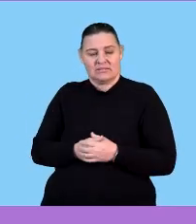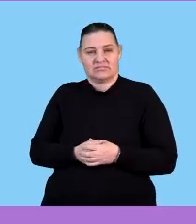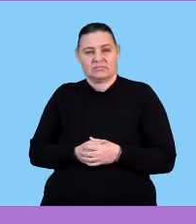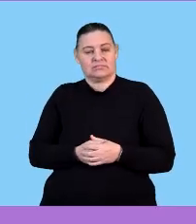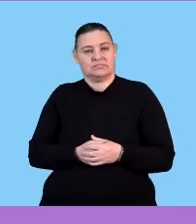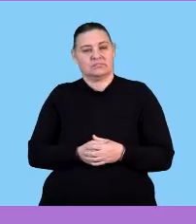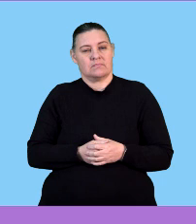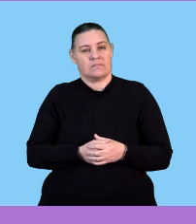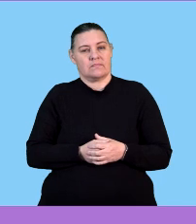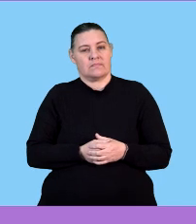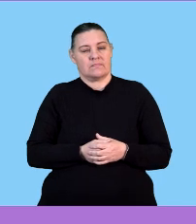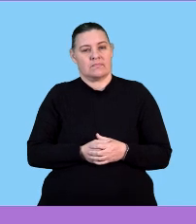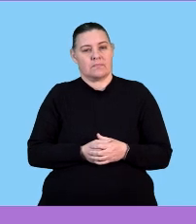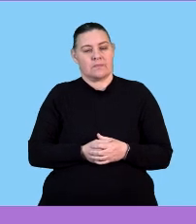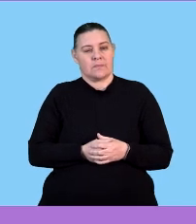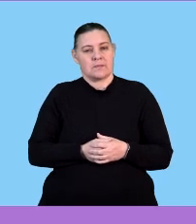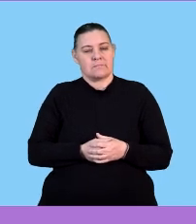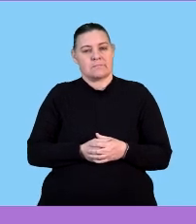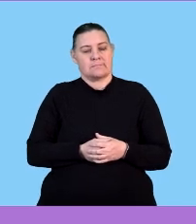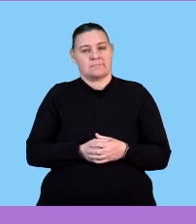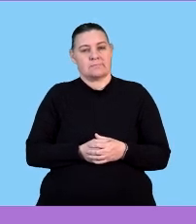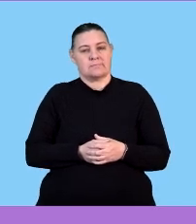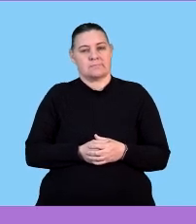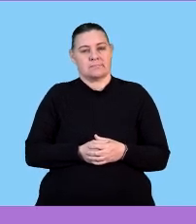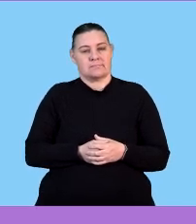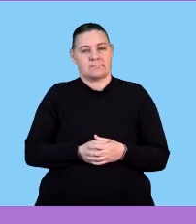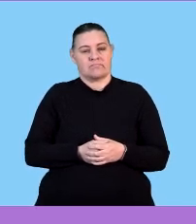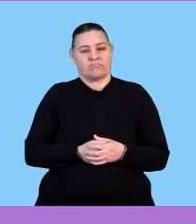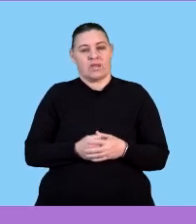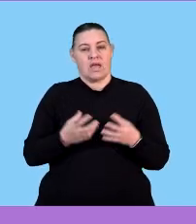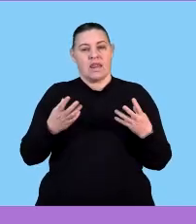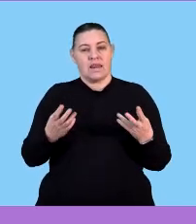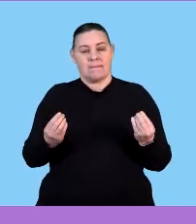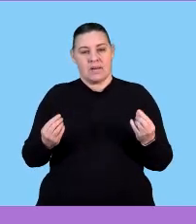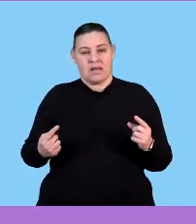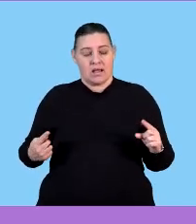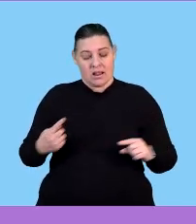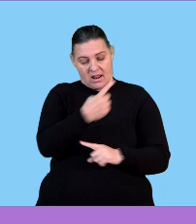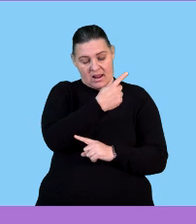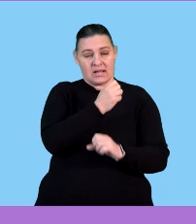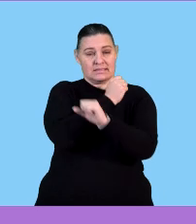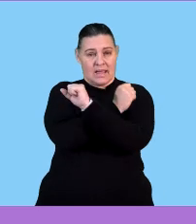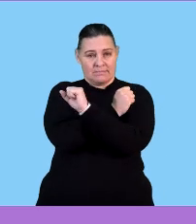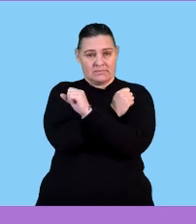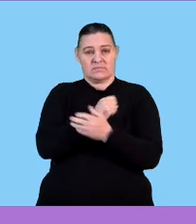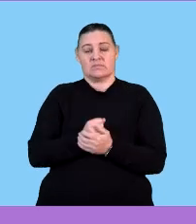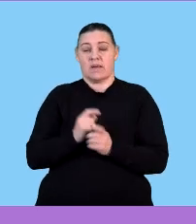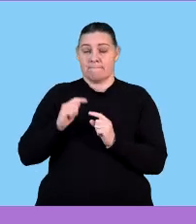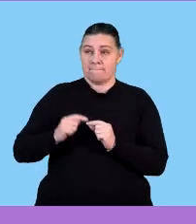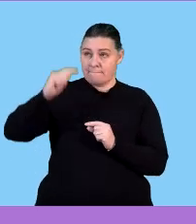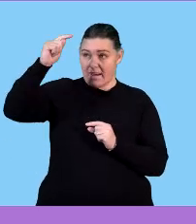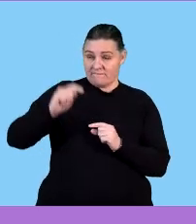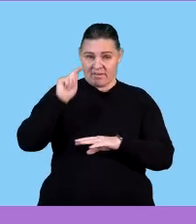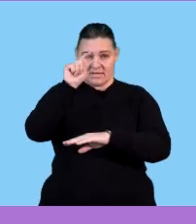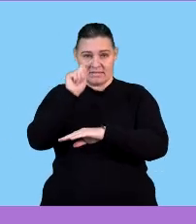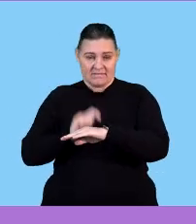says it there. Then, numbers across from each other we would times, and numbers